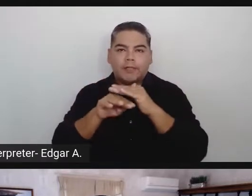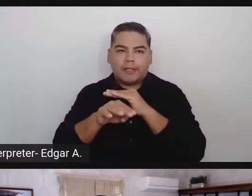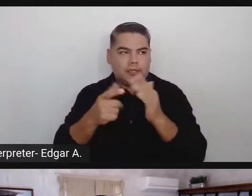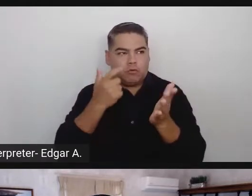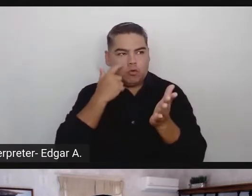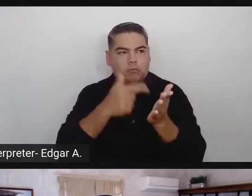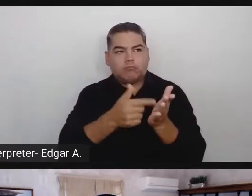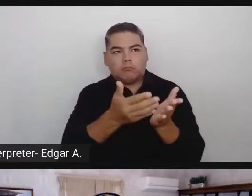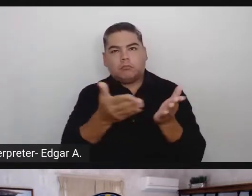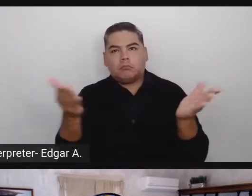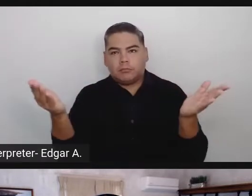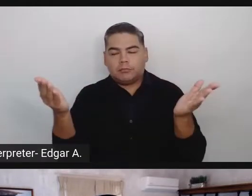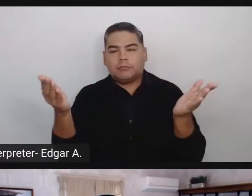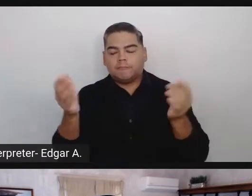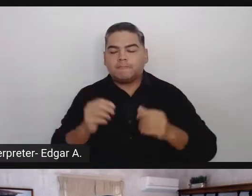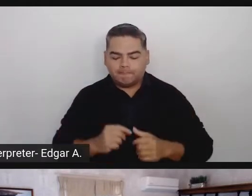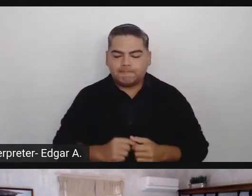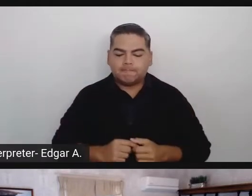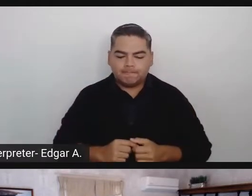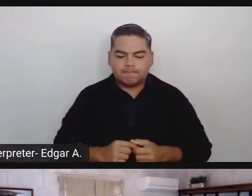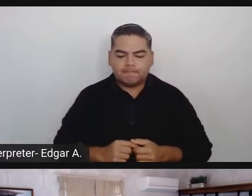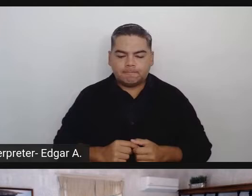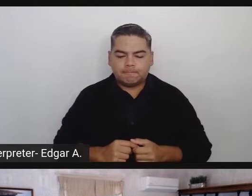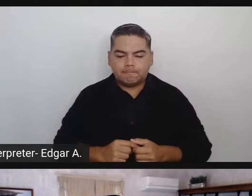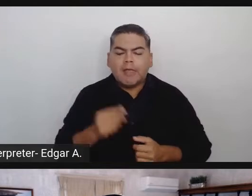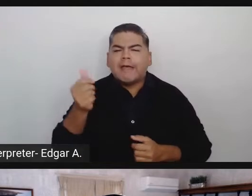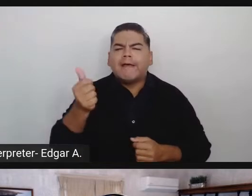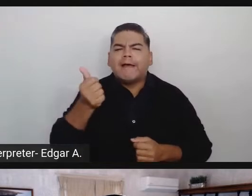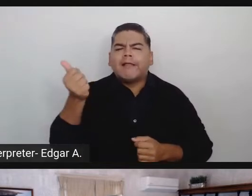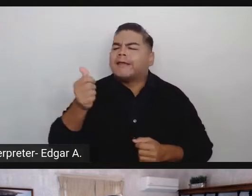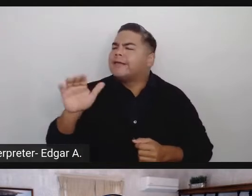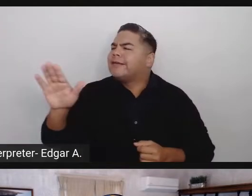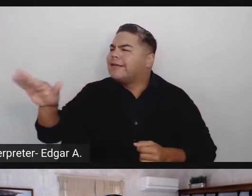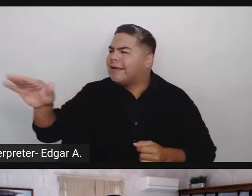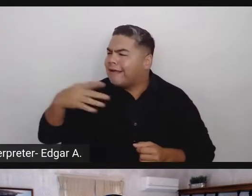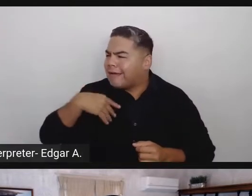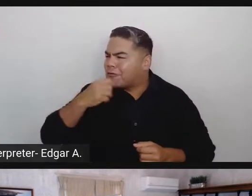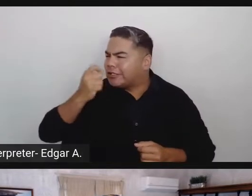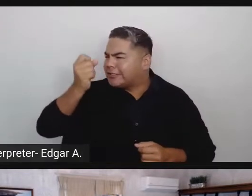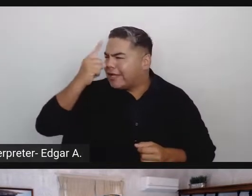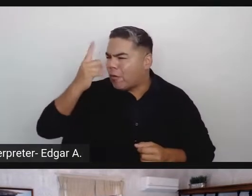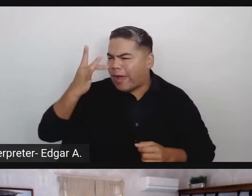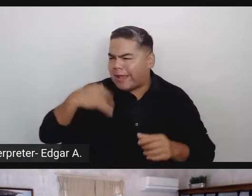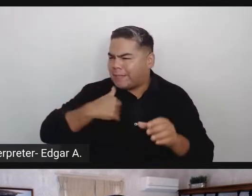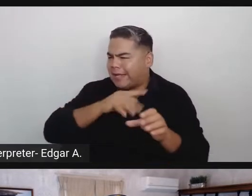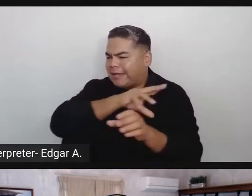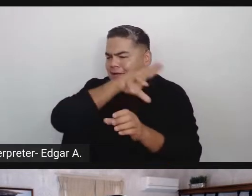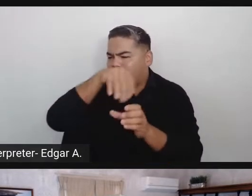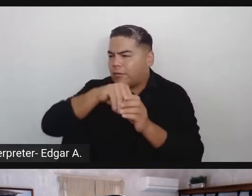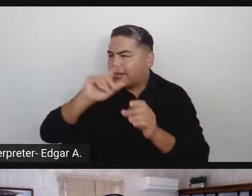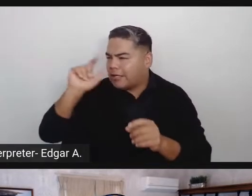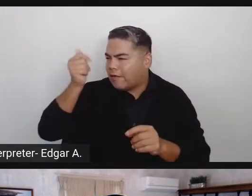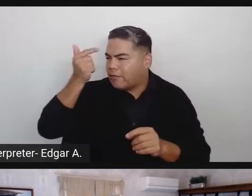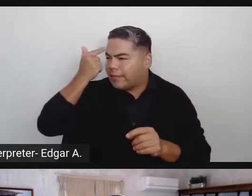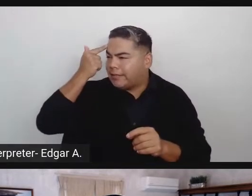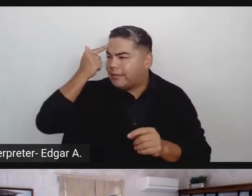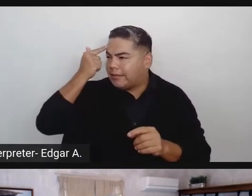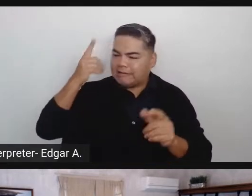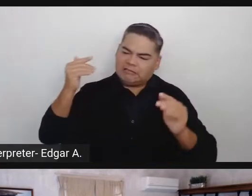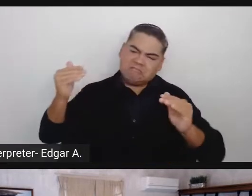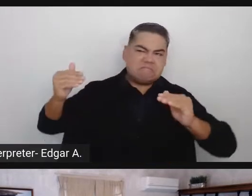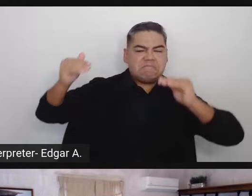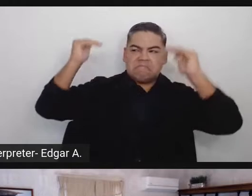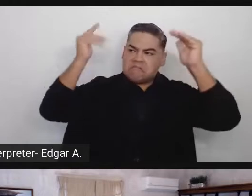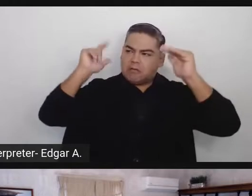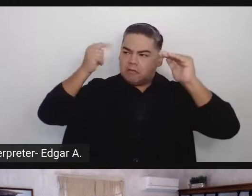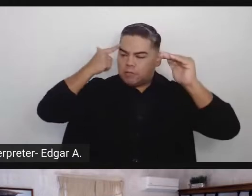one other one I've heard a few times as well, I don't understand why I need to do this because I'm not in government. Right? I'm not in the government sector or the higher ed sector. I'm